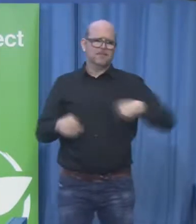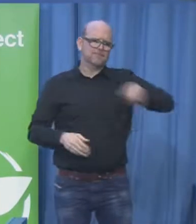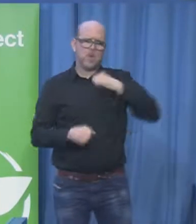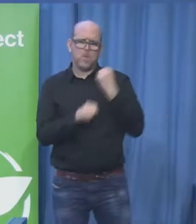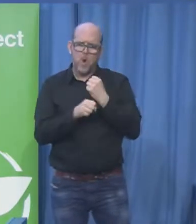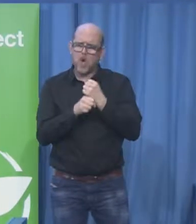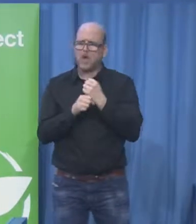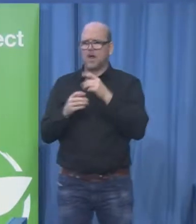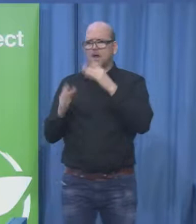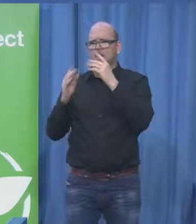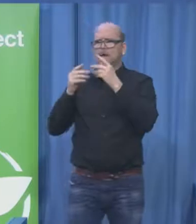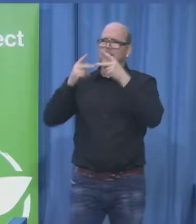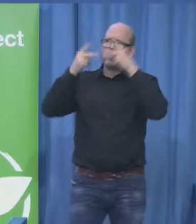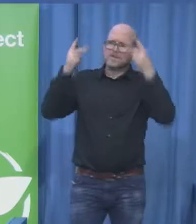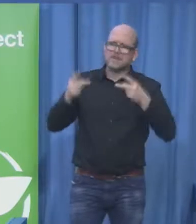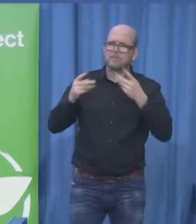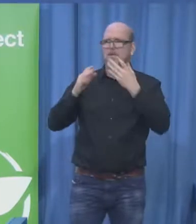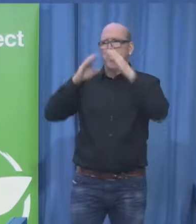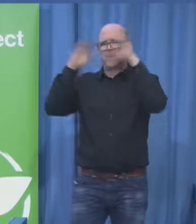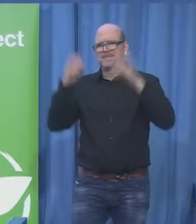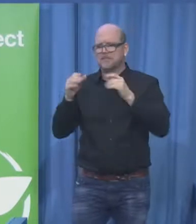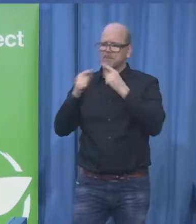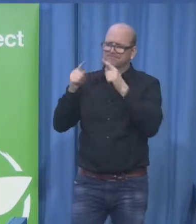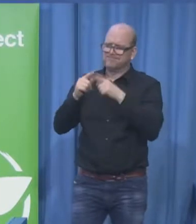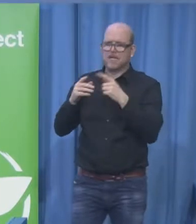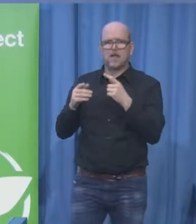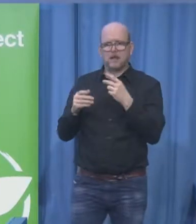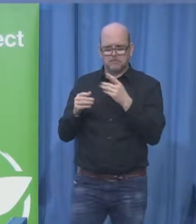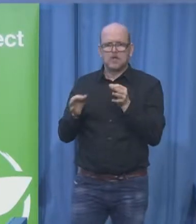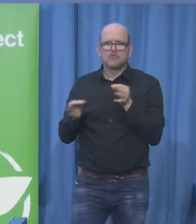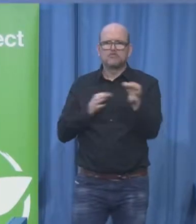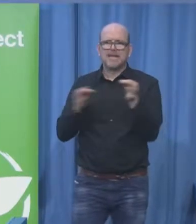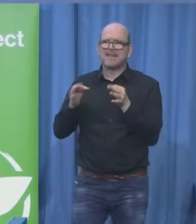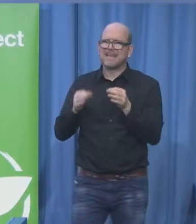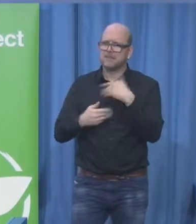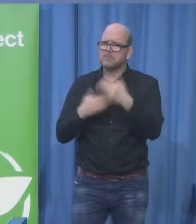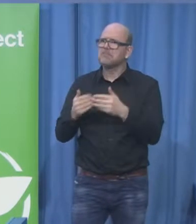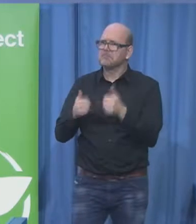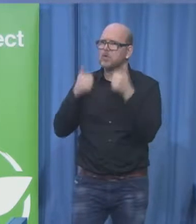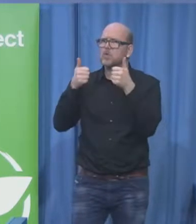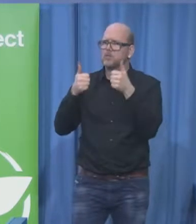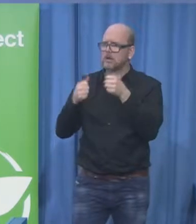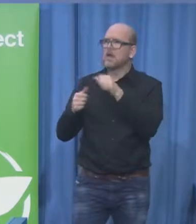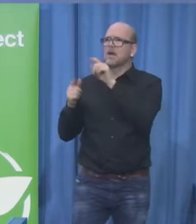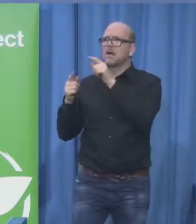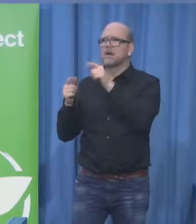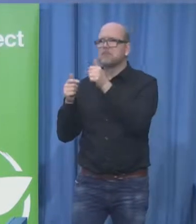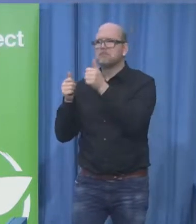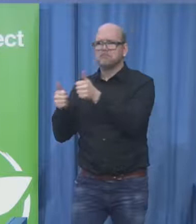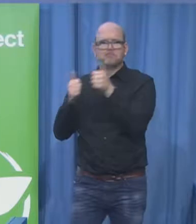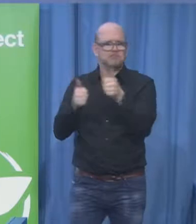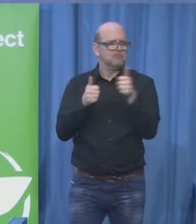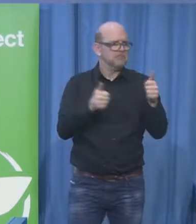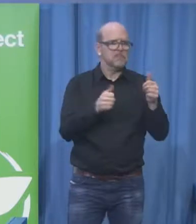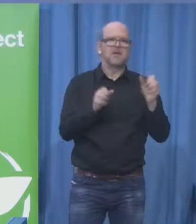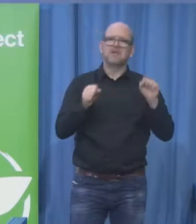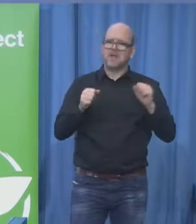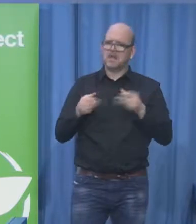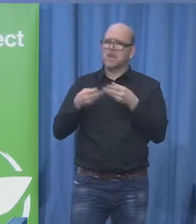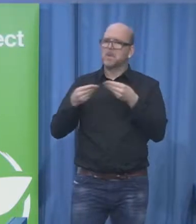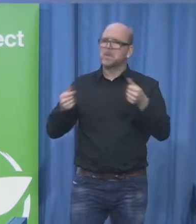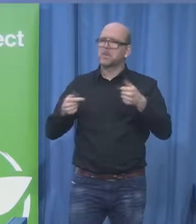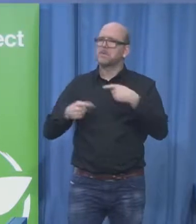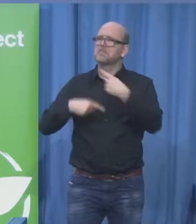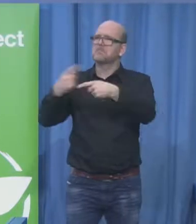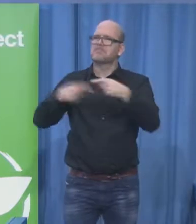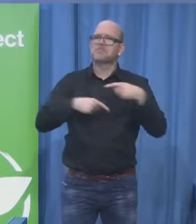We have invited 2 accessibility experts to share some insights of their work. First, we will listen to Dr. Victor Pineda, who is an urban